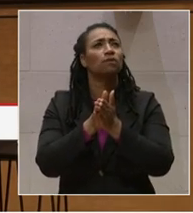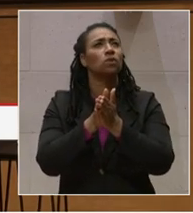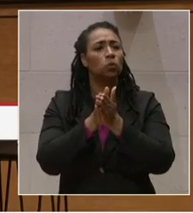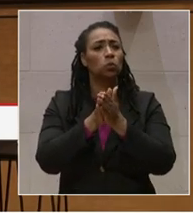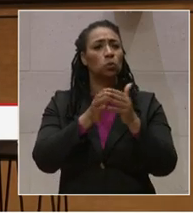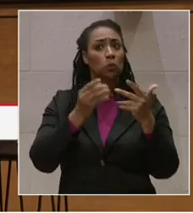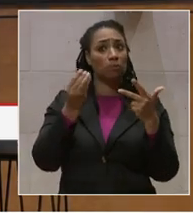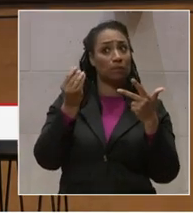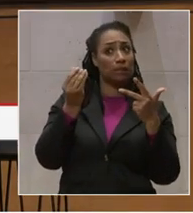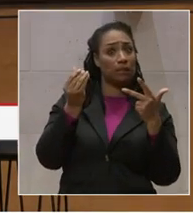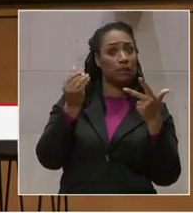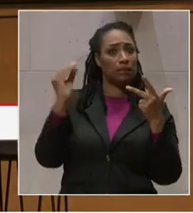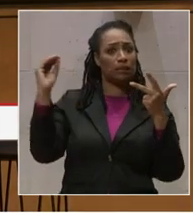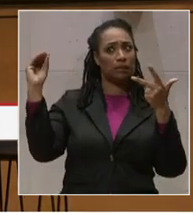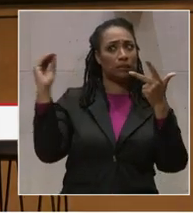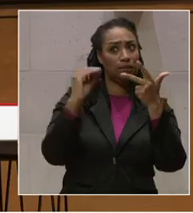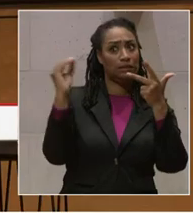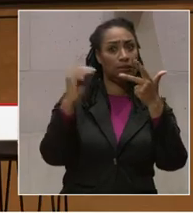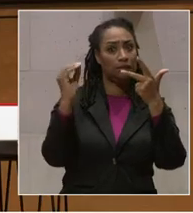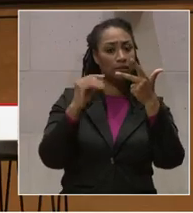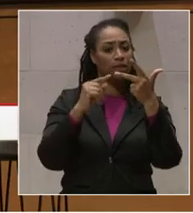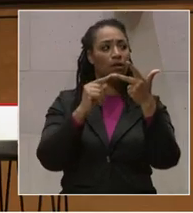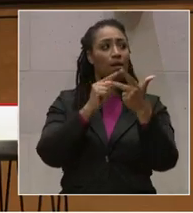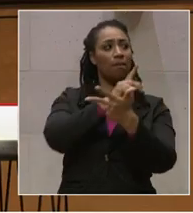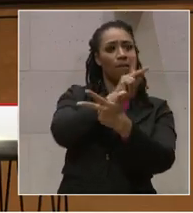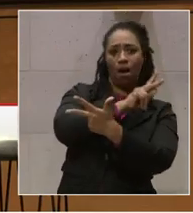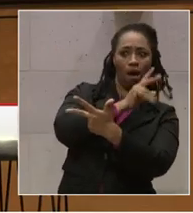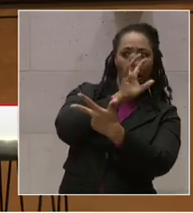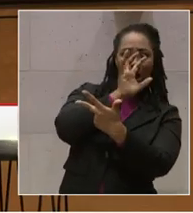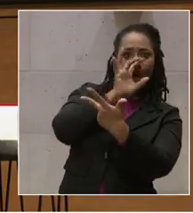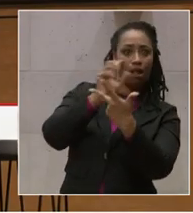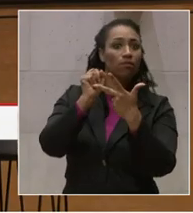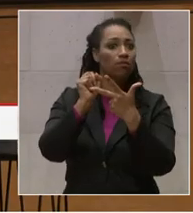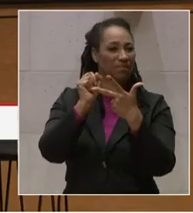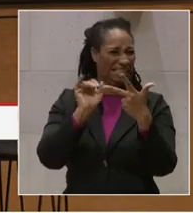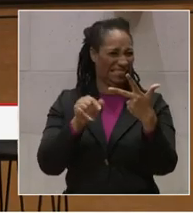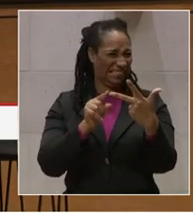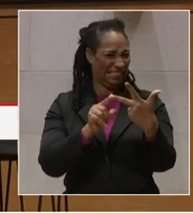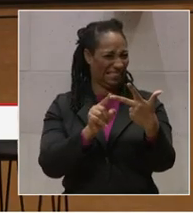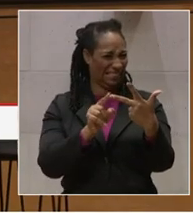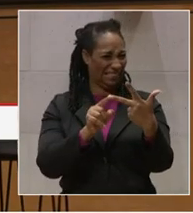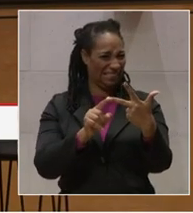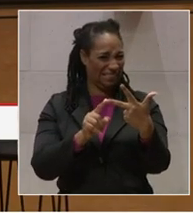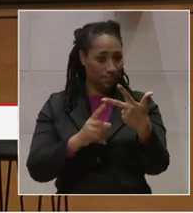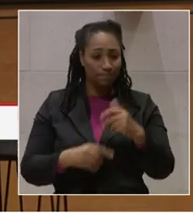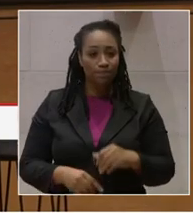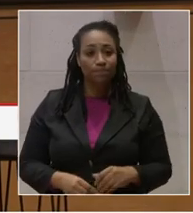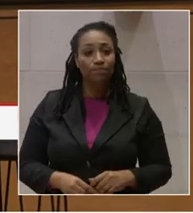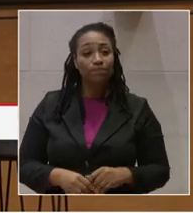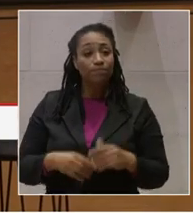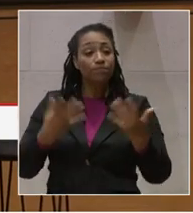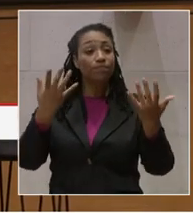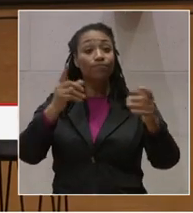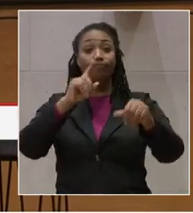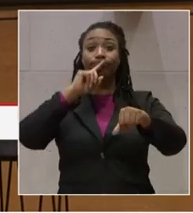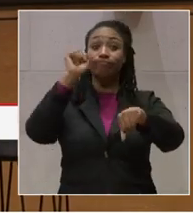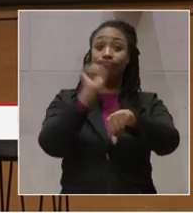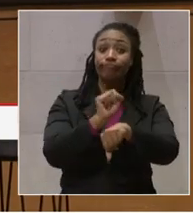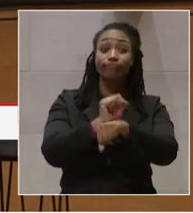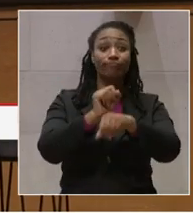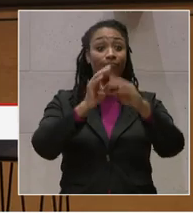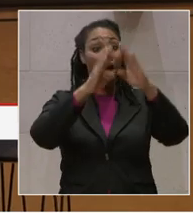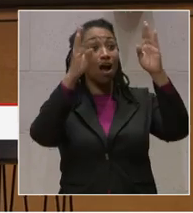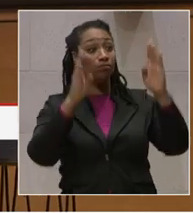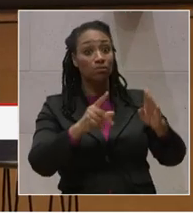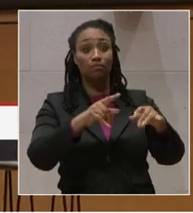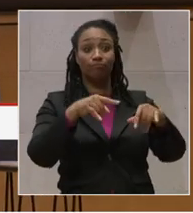up, we want people to know that we have a policy environment that will allow them to build, that will meet